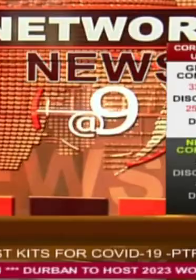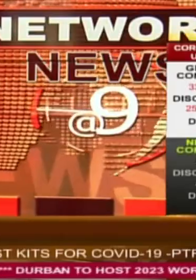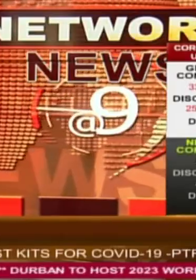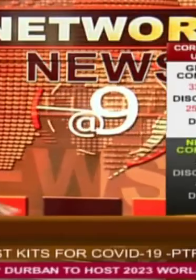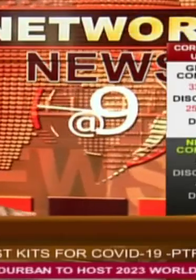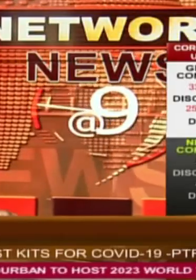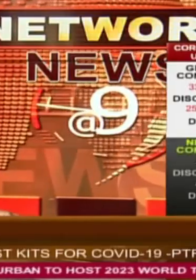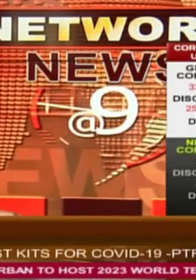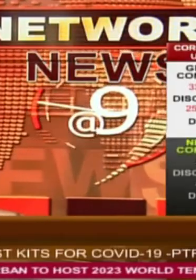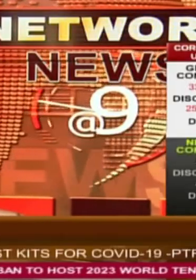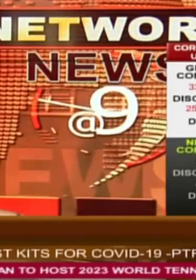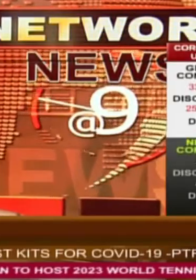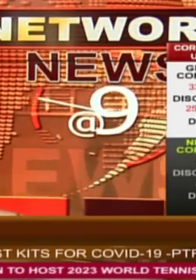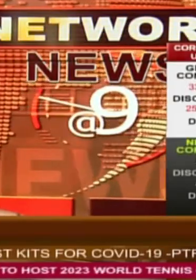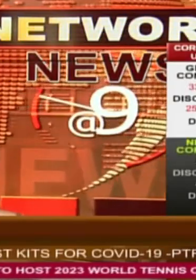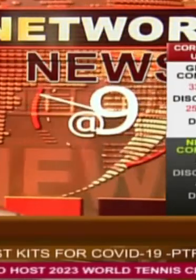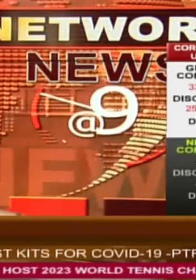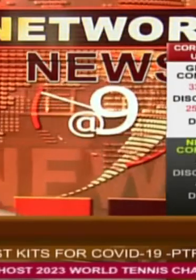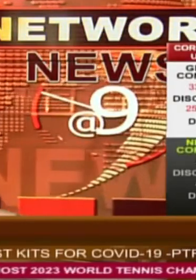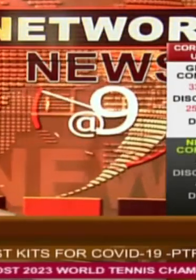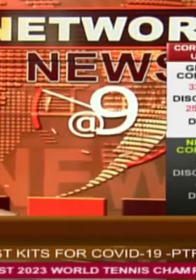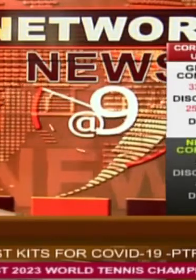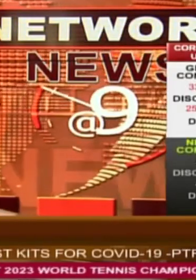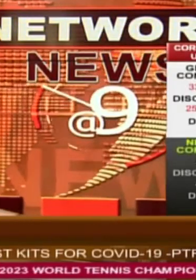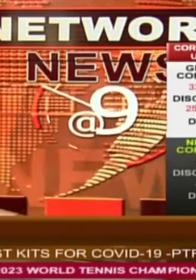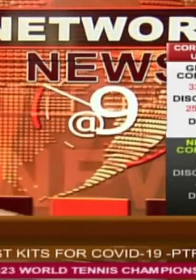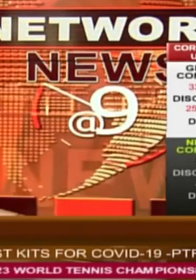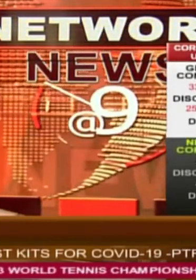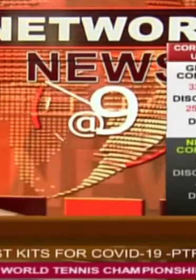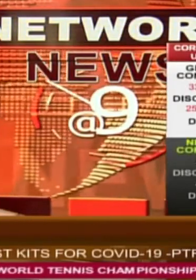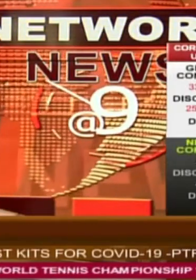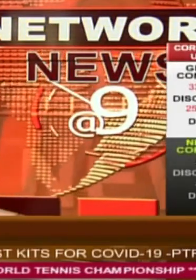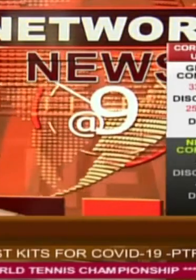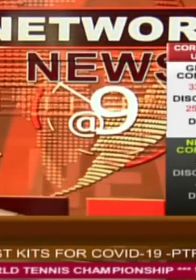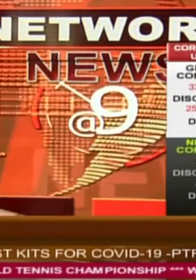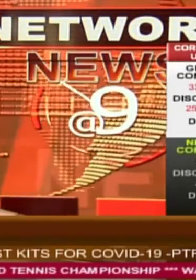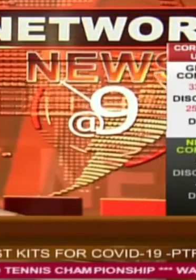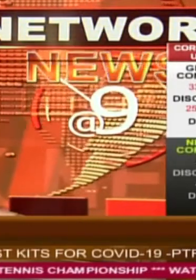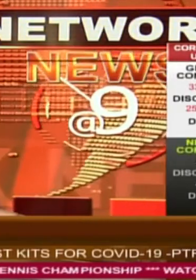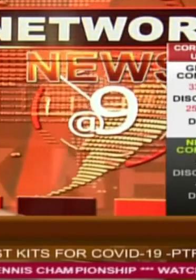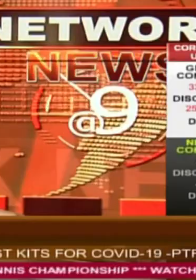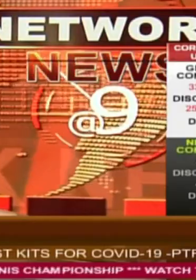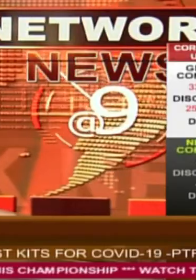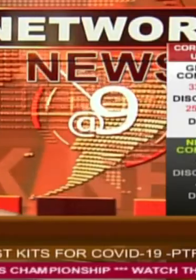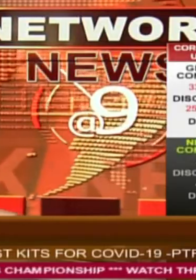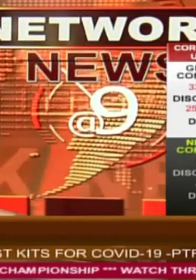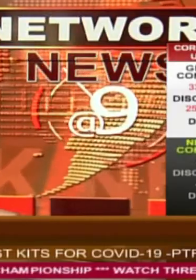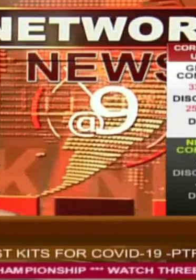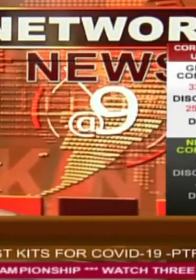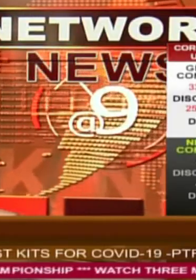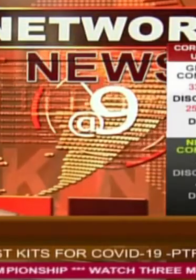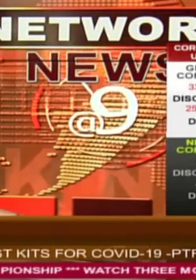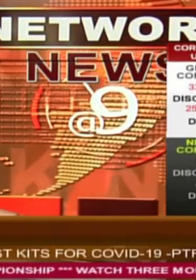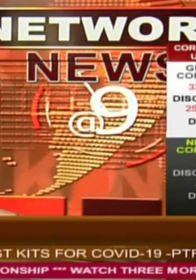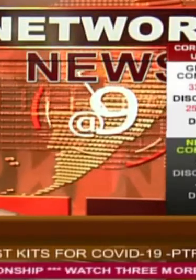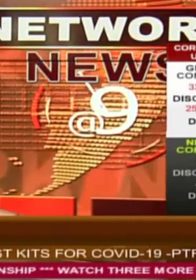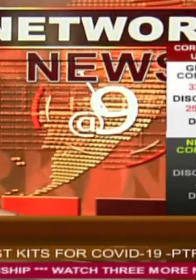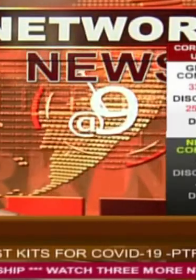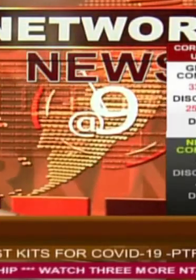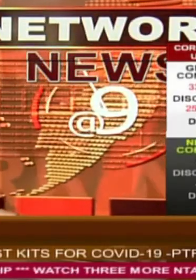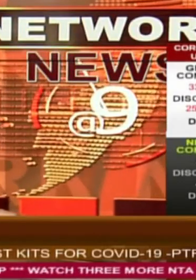of the Nigeria Institute of Medical Research. Mitari Ikpem has more on Tuesday's briefing by the Presidential Task Force